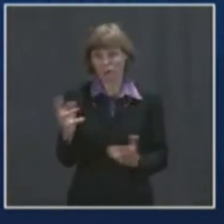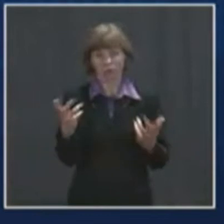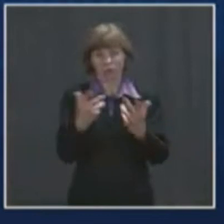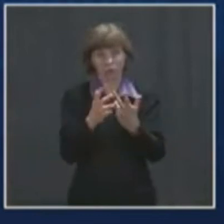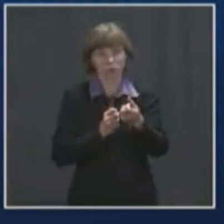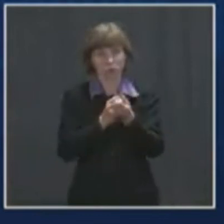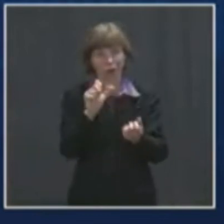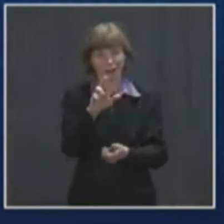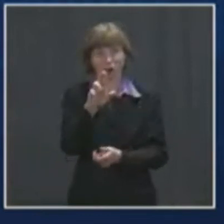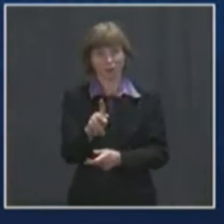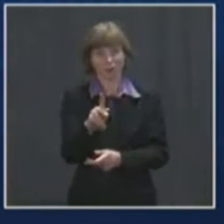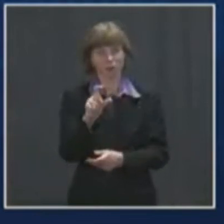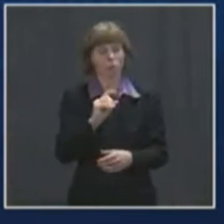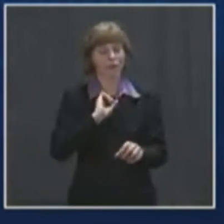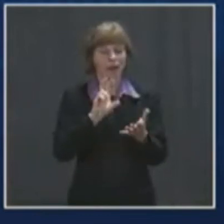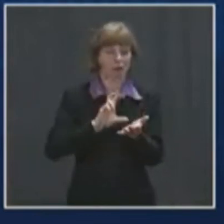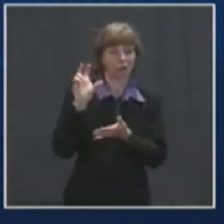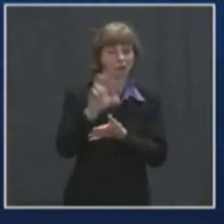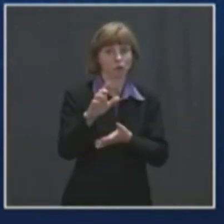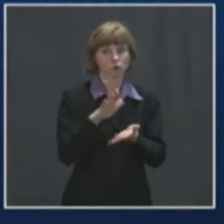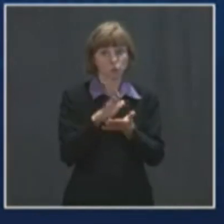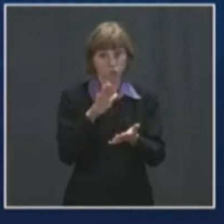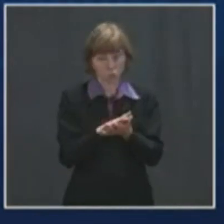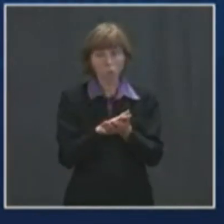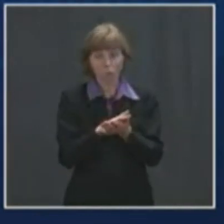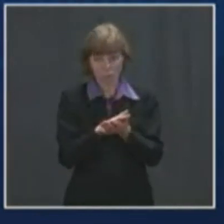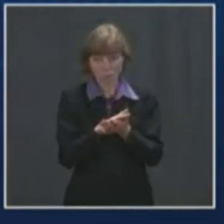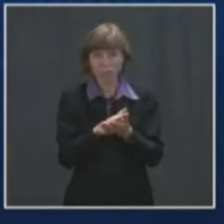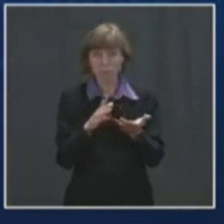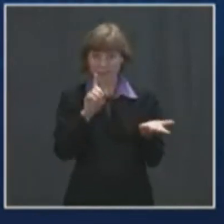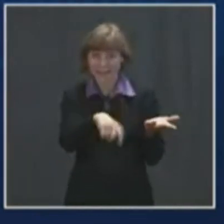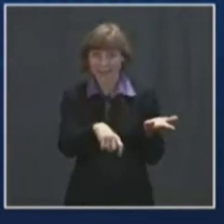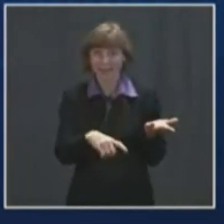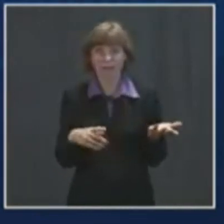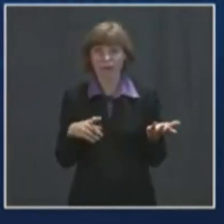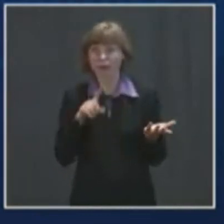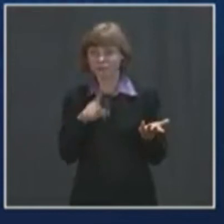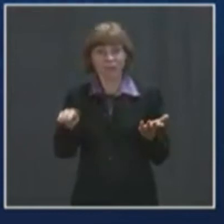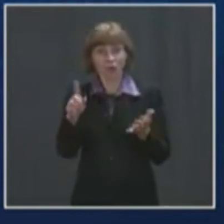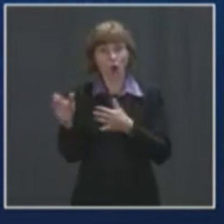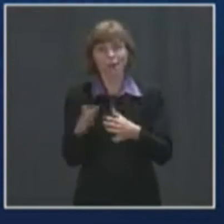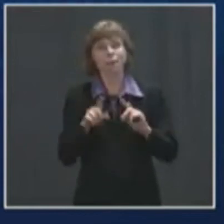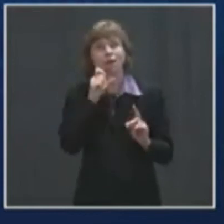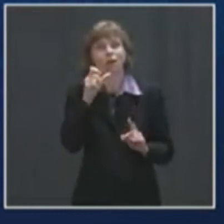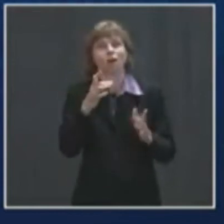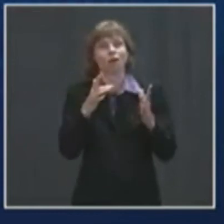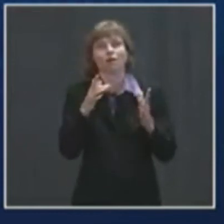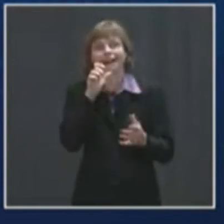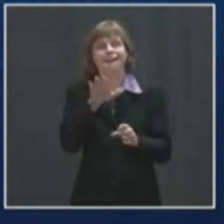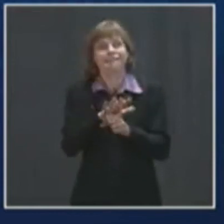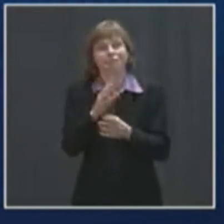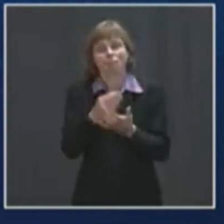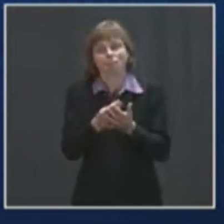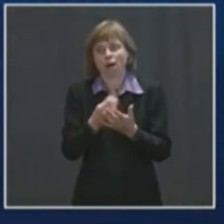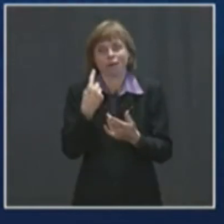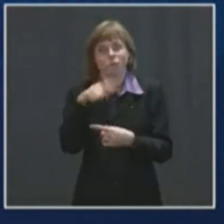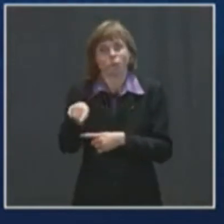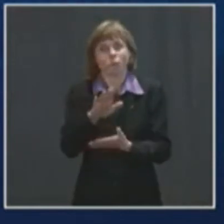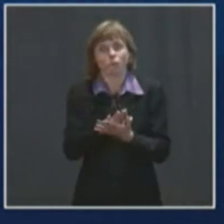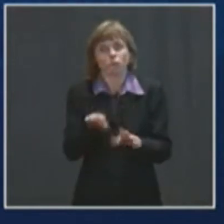schools the funding they need. Schools are planning, but many of them don't have the funding they need to take the steps necessary to reopen. Do you know when the